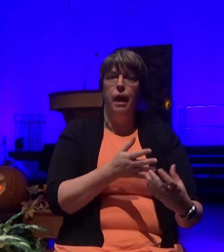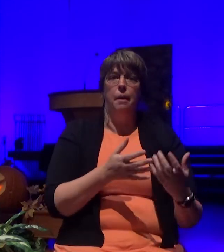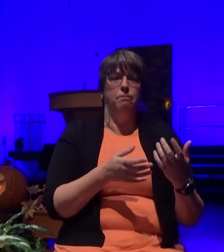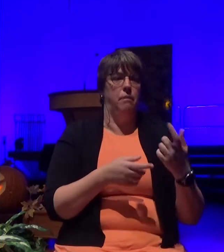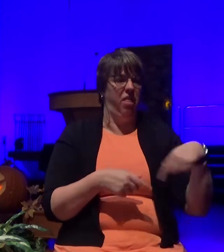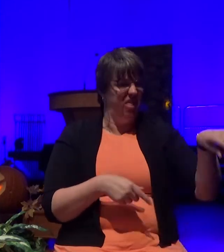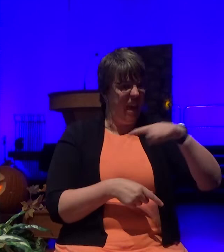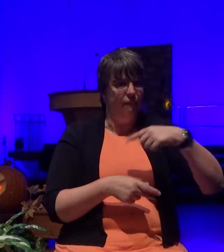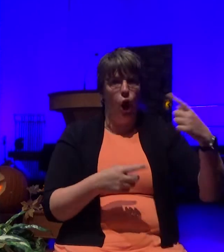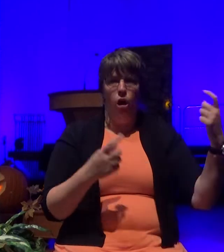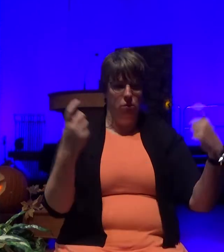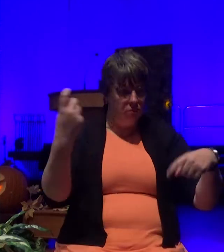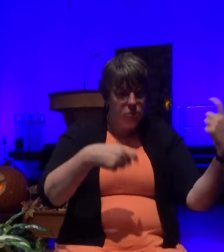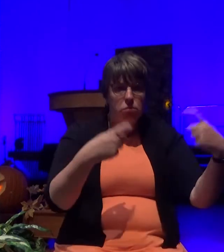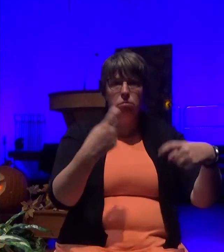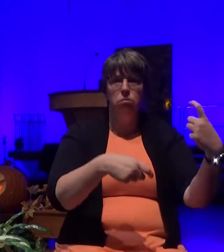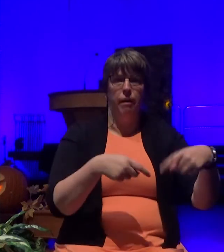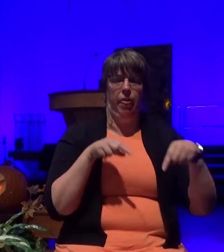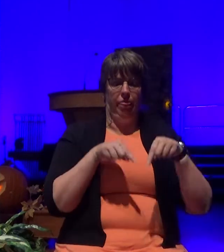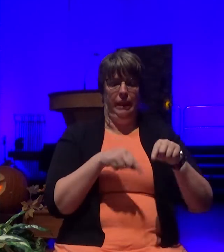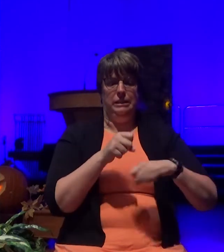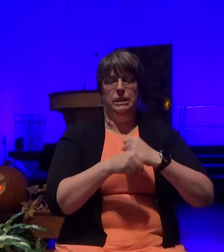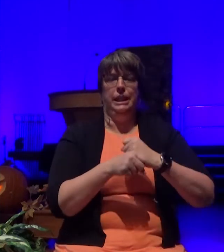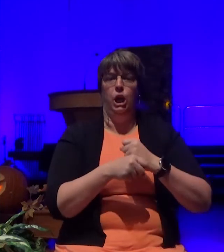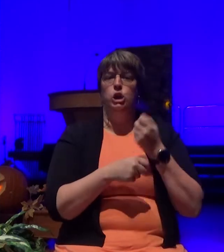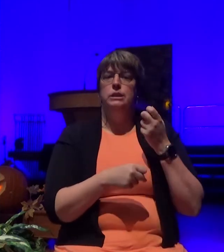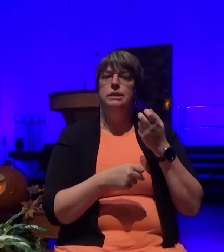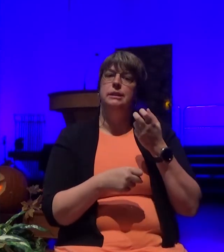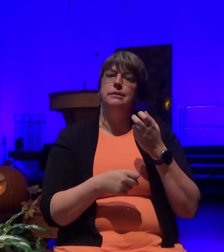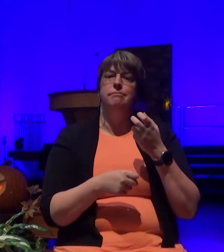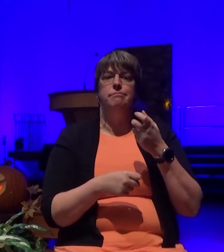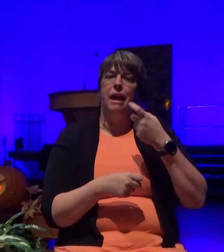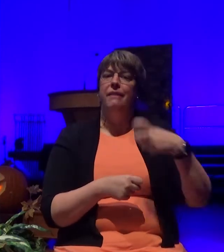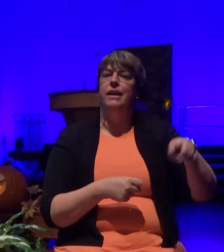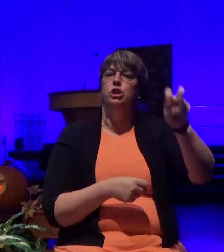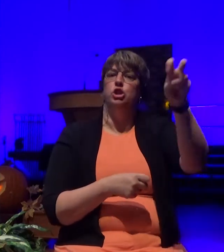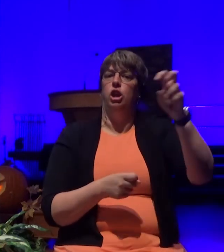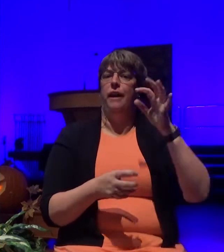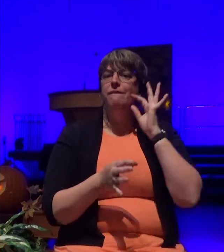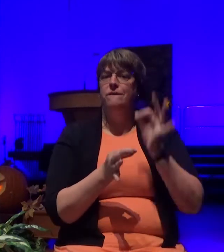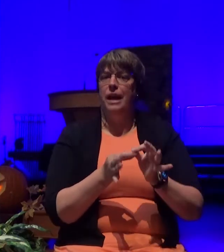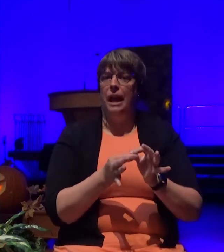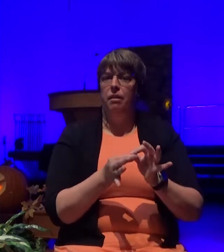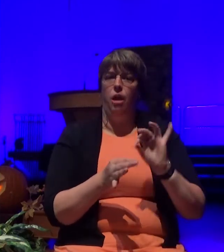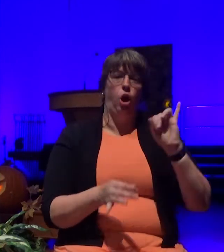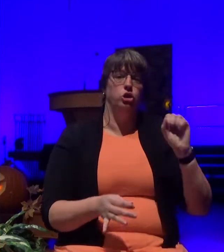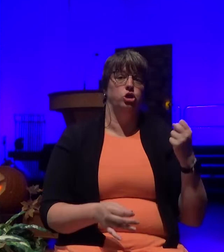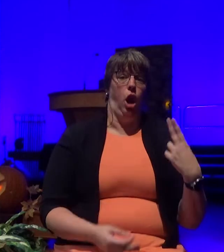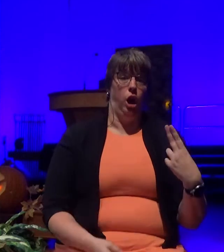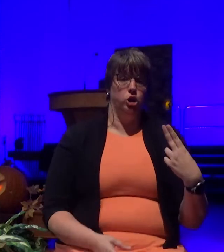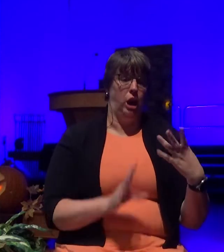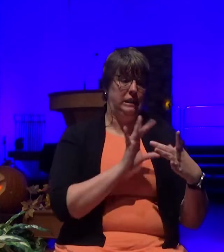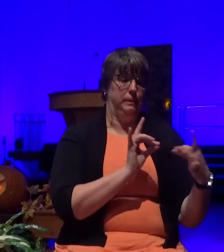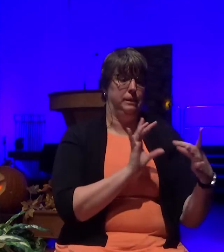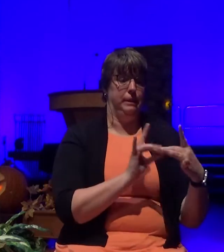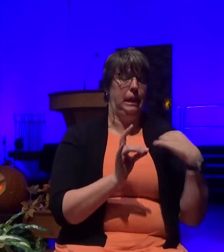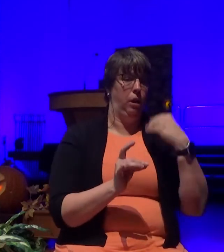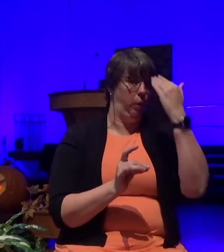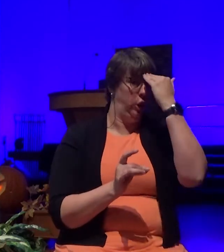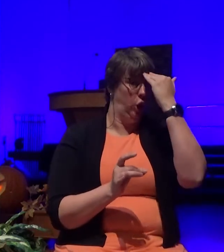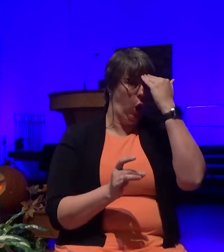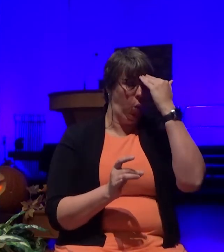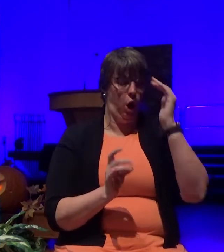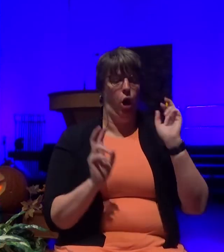so powerfully to this year's adventure in faith. And Josh has been speaking and letting us know that our theme this year is leading